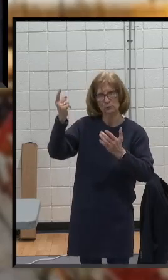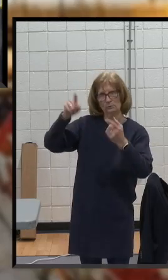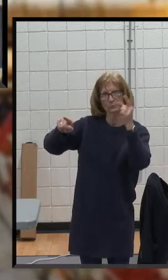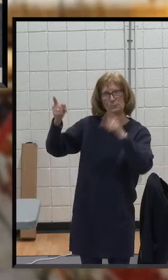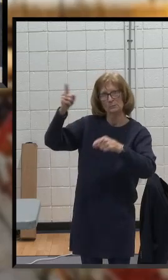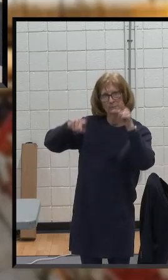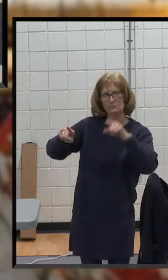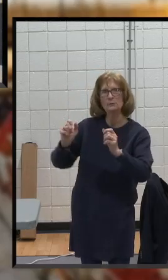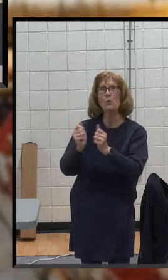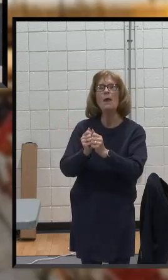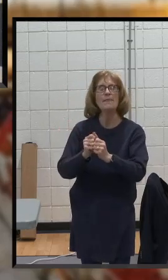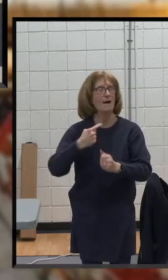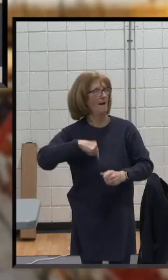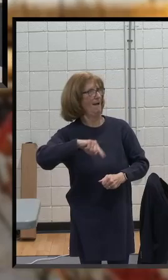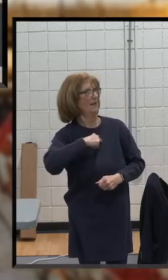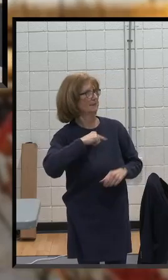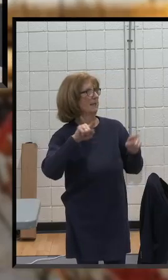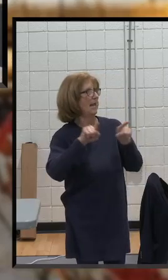the community.